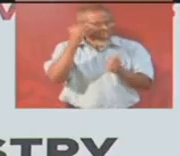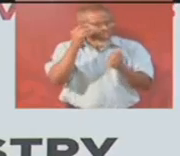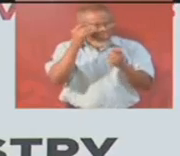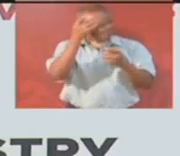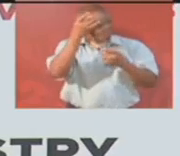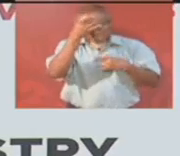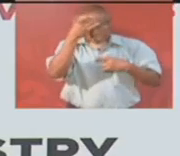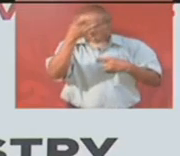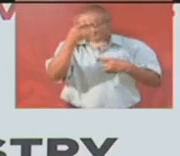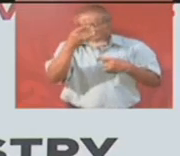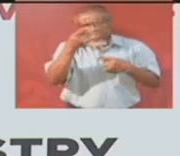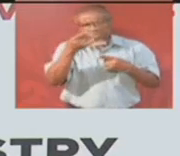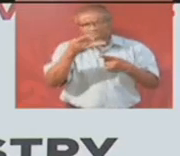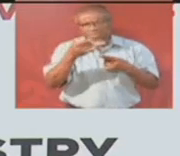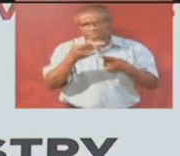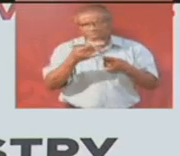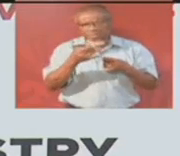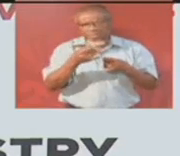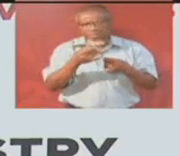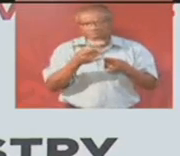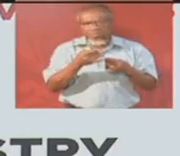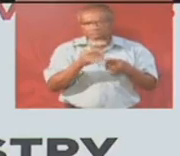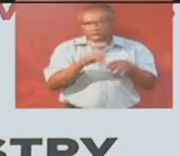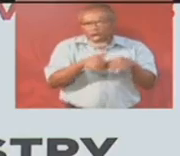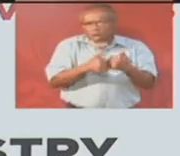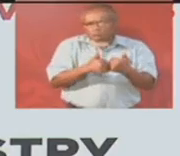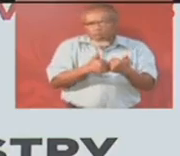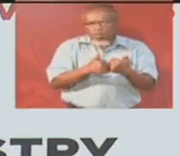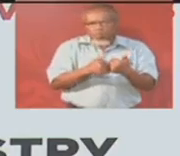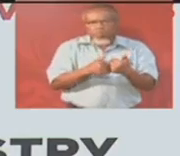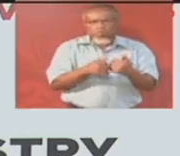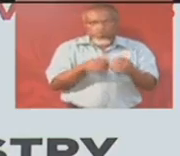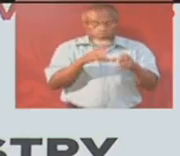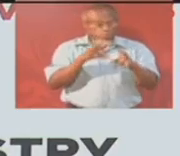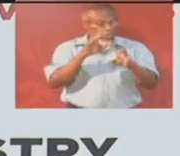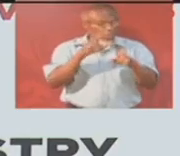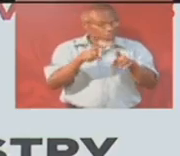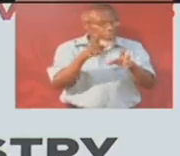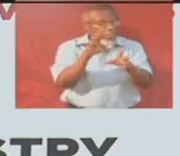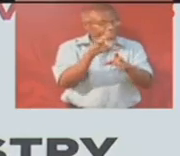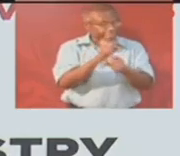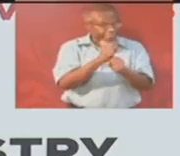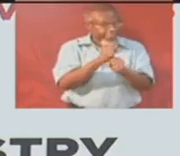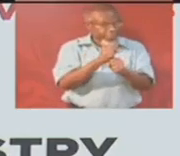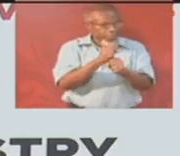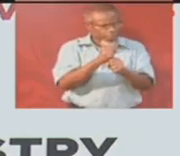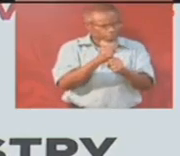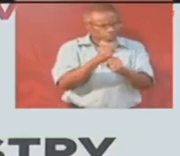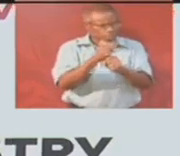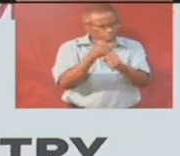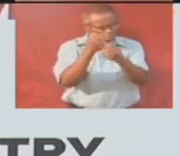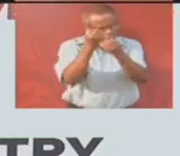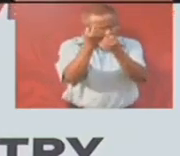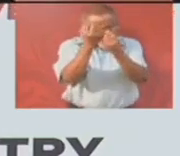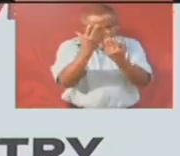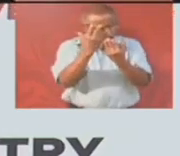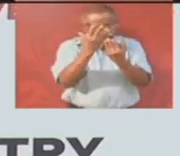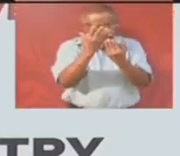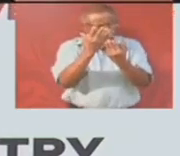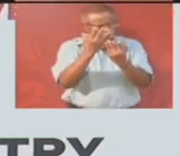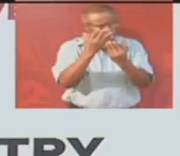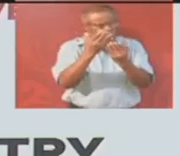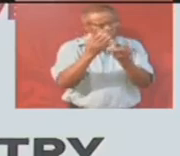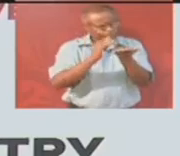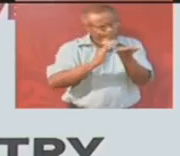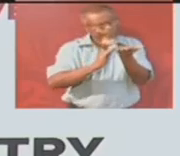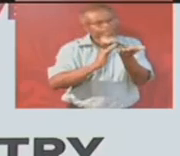The question of informed consent becomes a legal question that we have to look at. So there